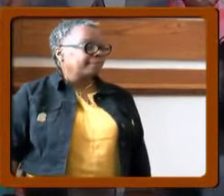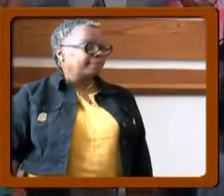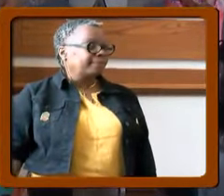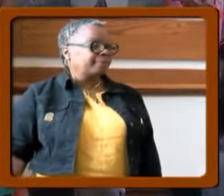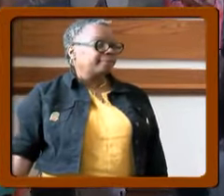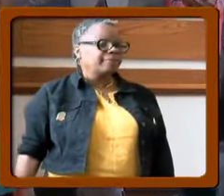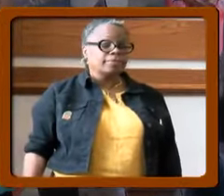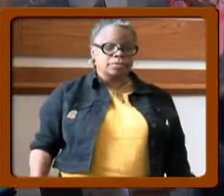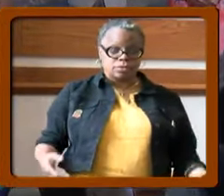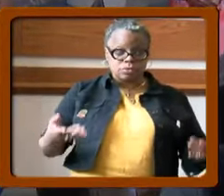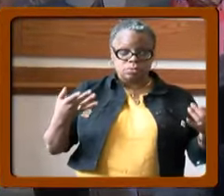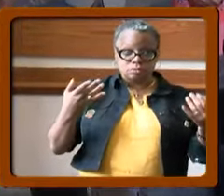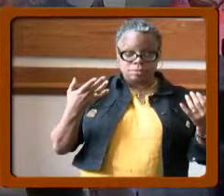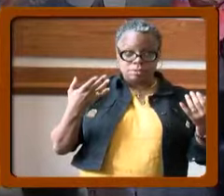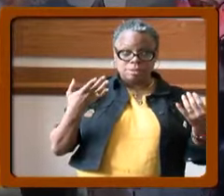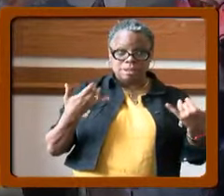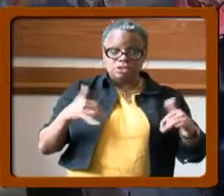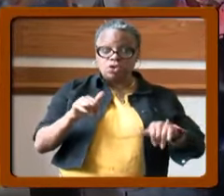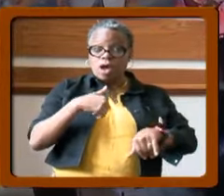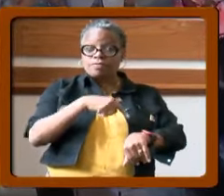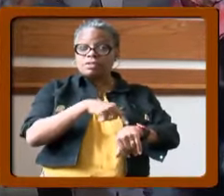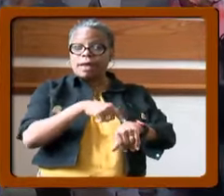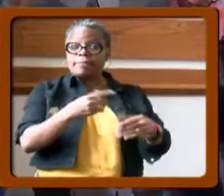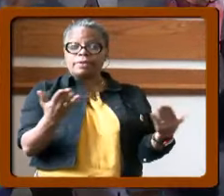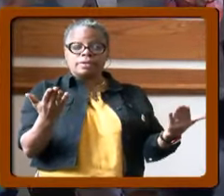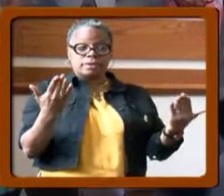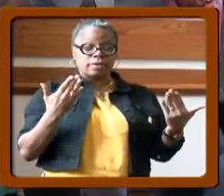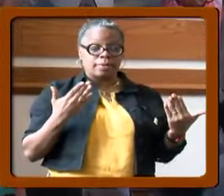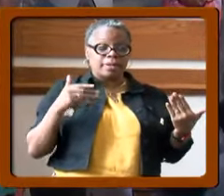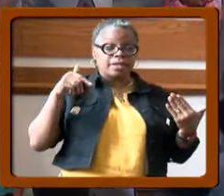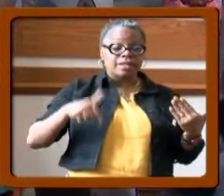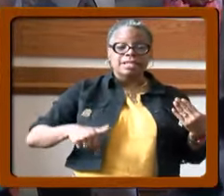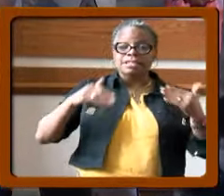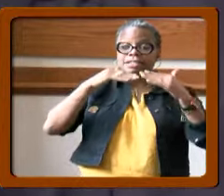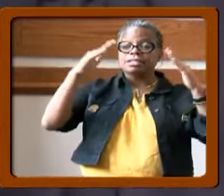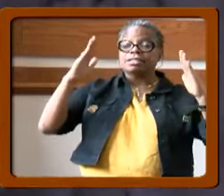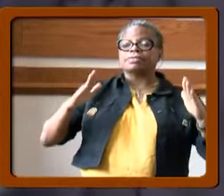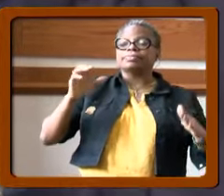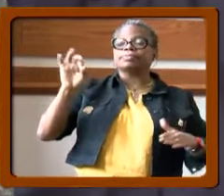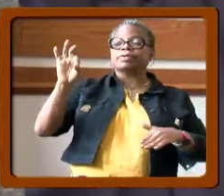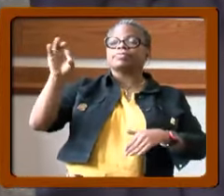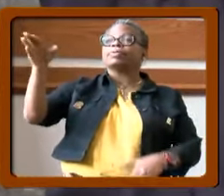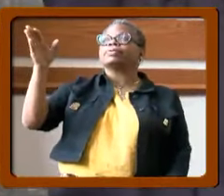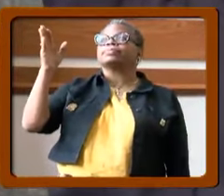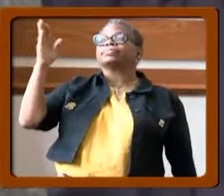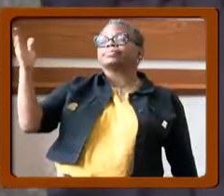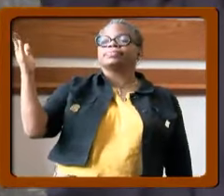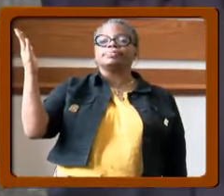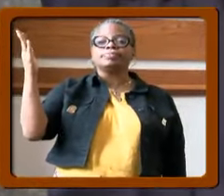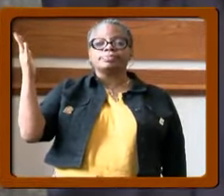You can still come. This is the house of God.